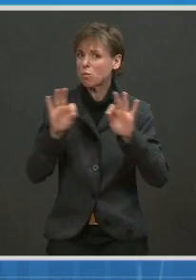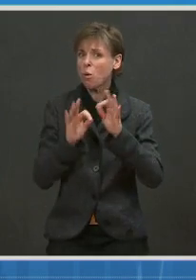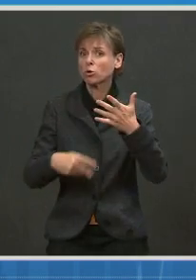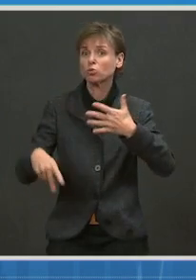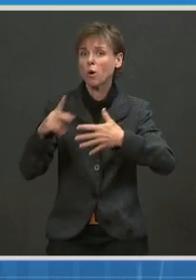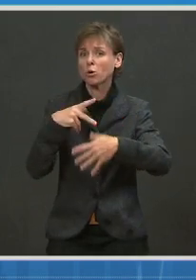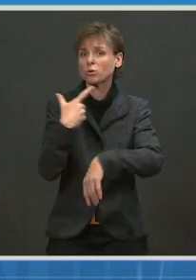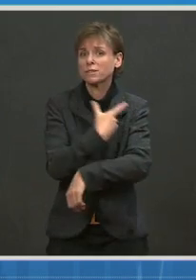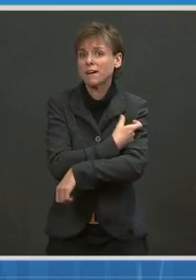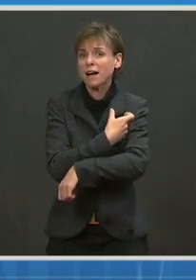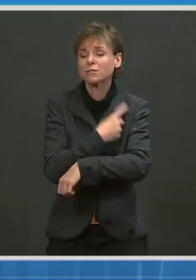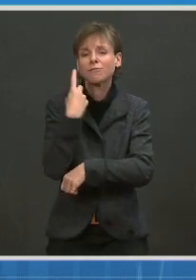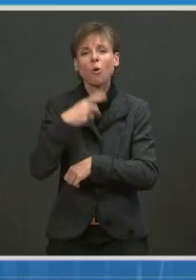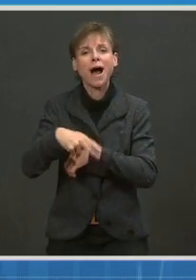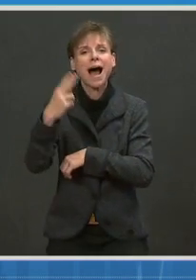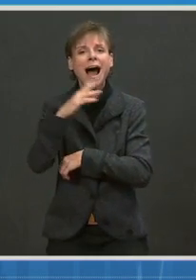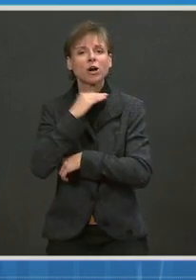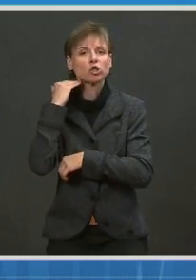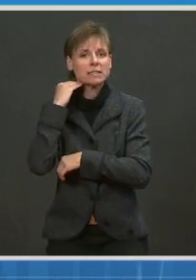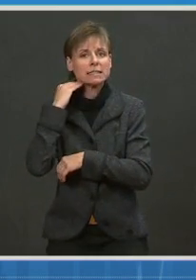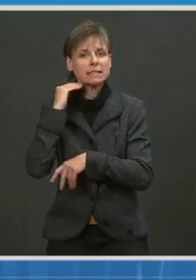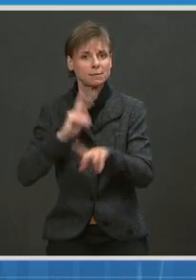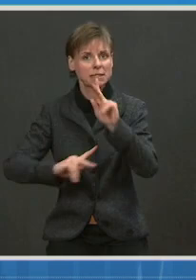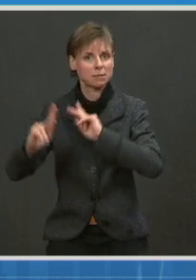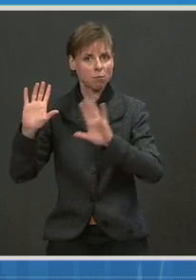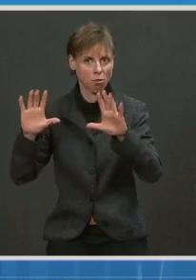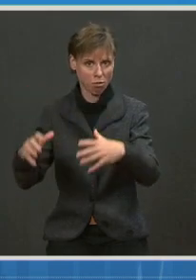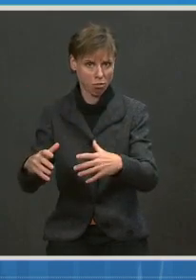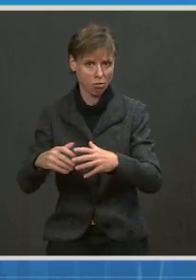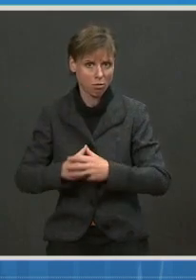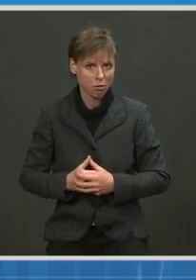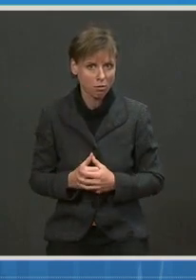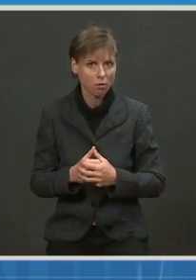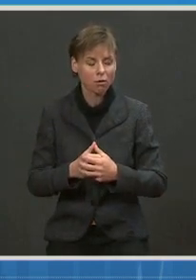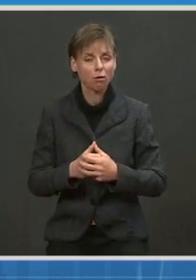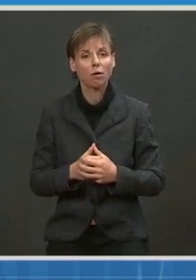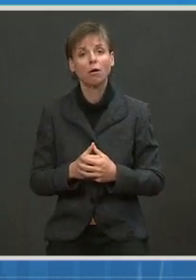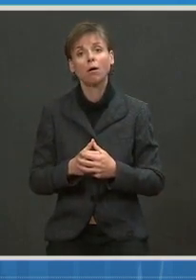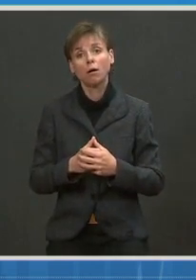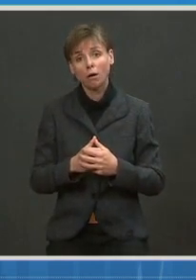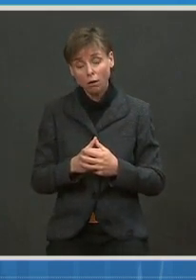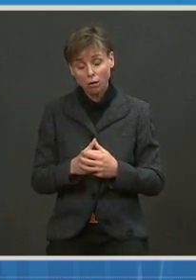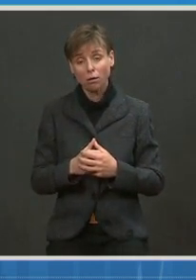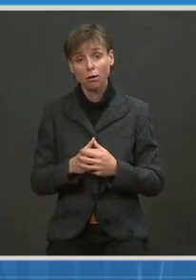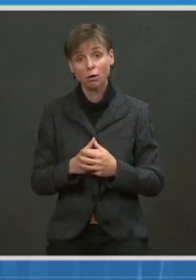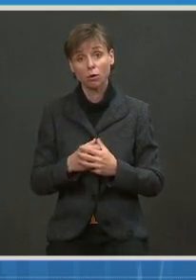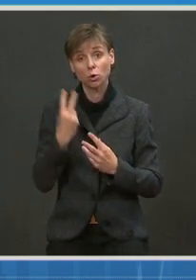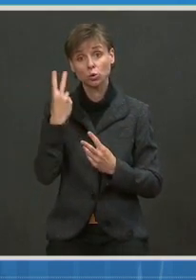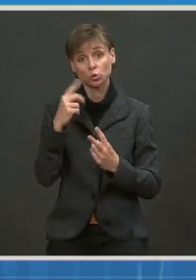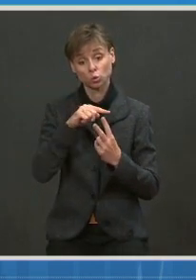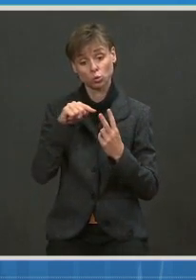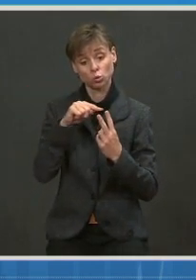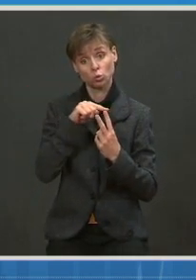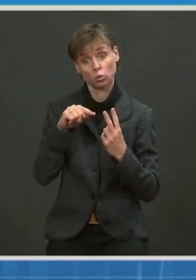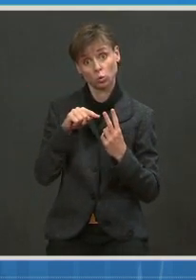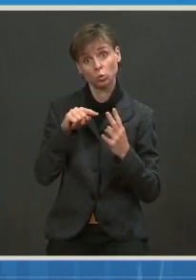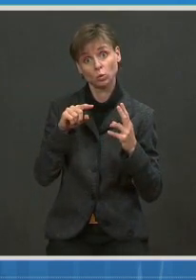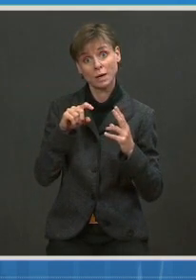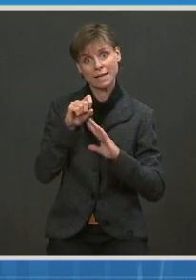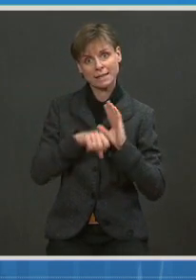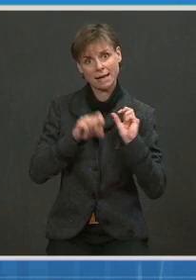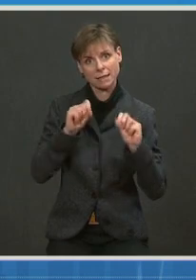vaccinations for higher risk populations. Two areas states can focus on in particular are